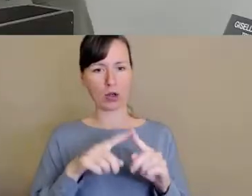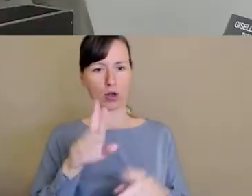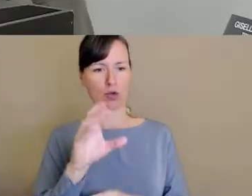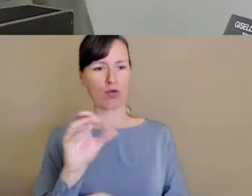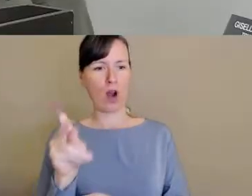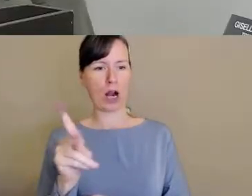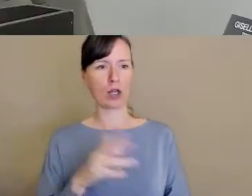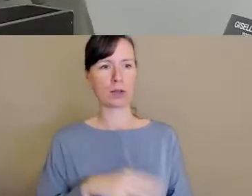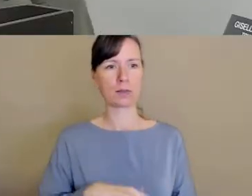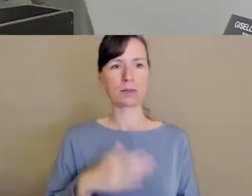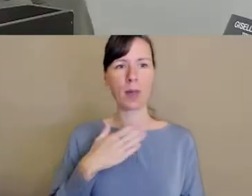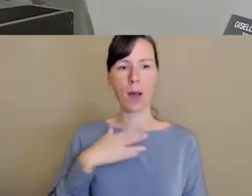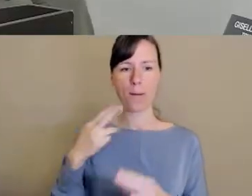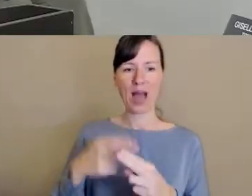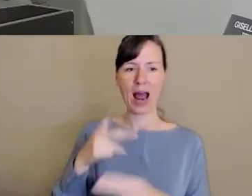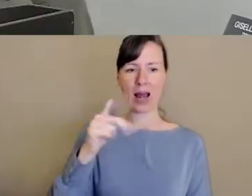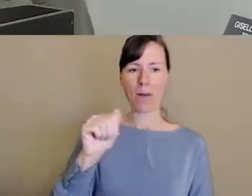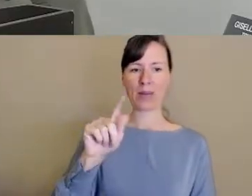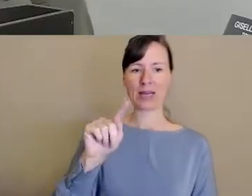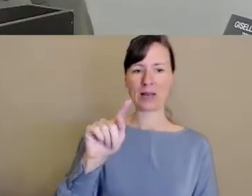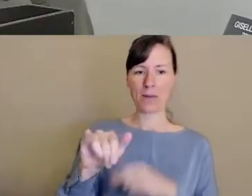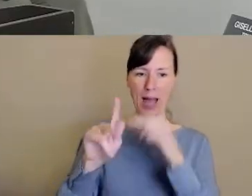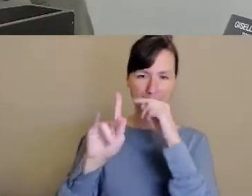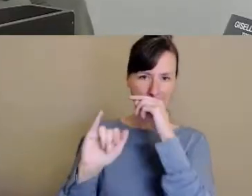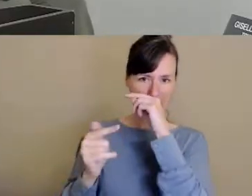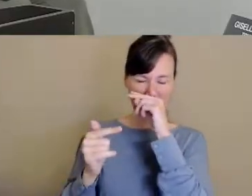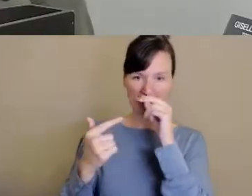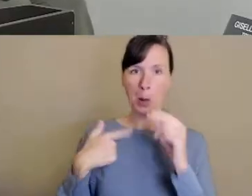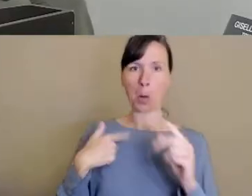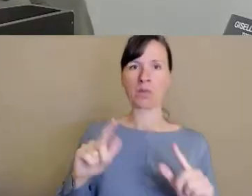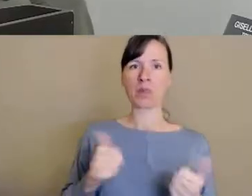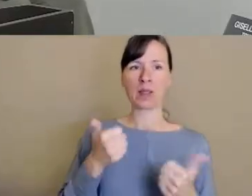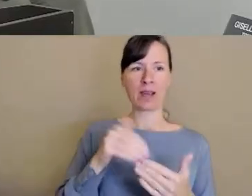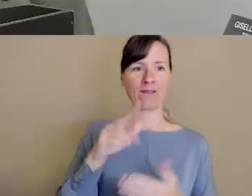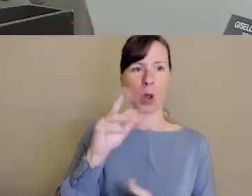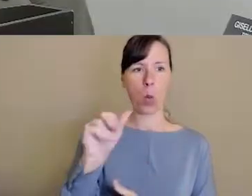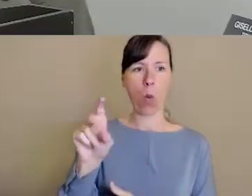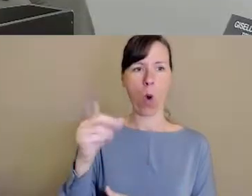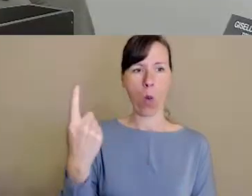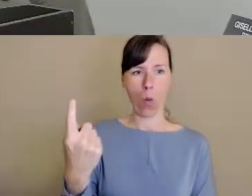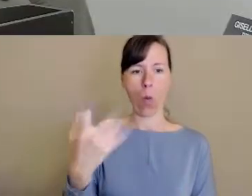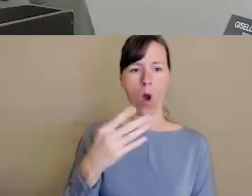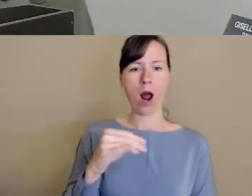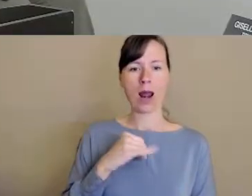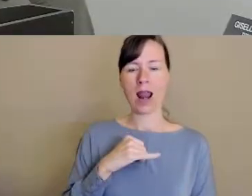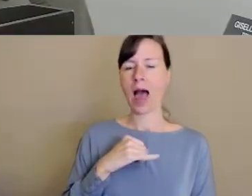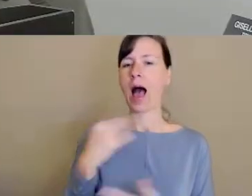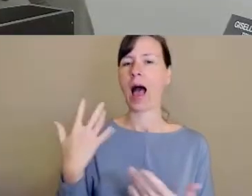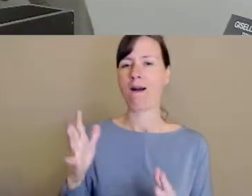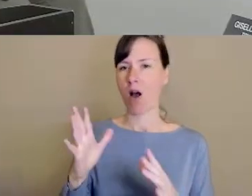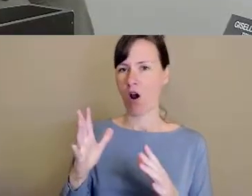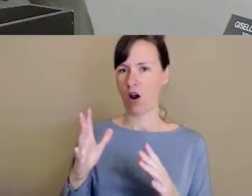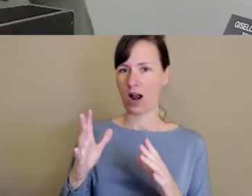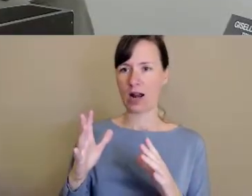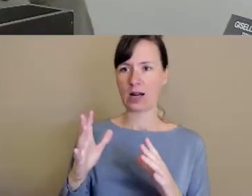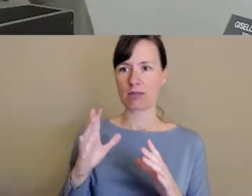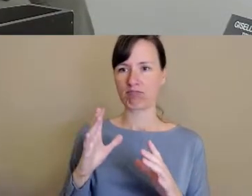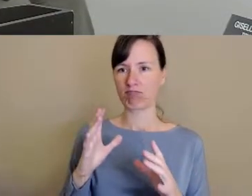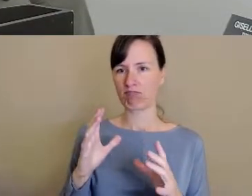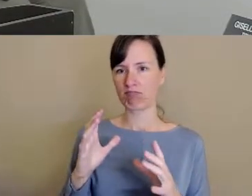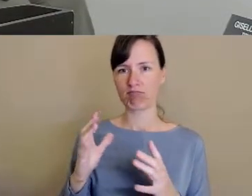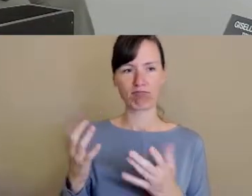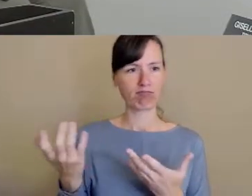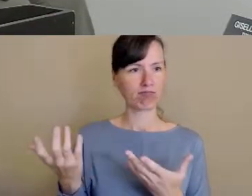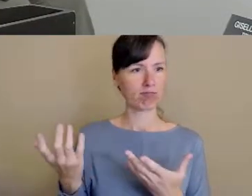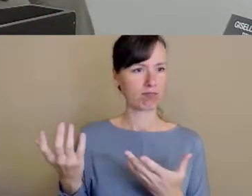I live in Ward 1. And I've communicated with Mr. Wade. And I know there are lots of,